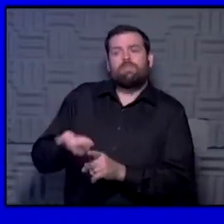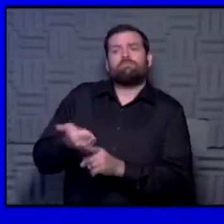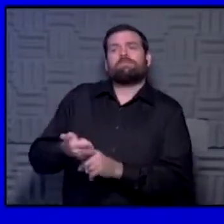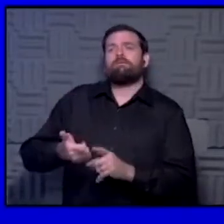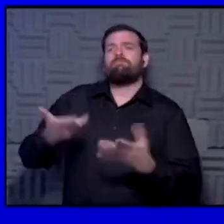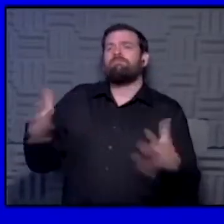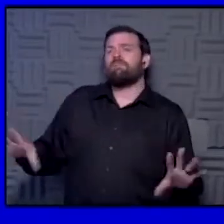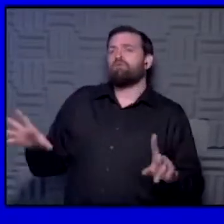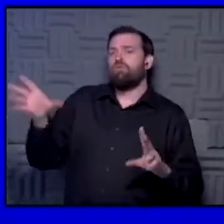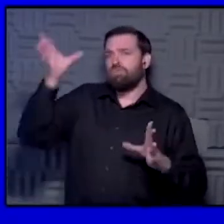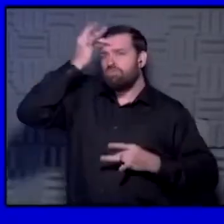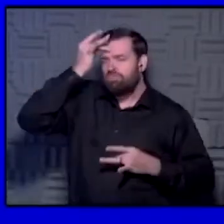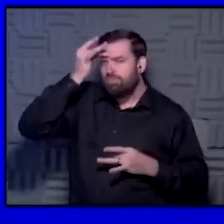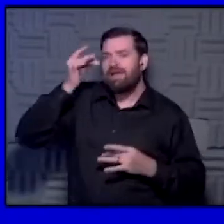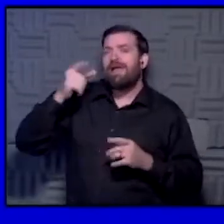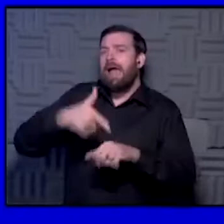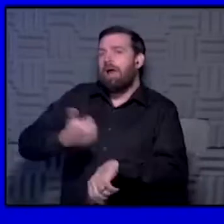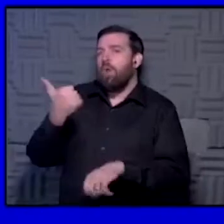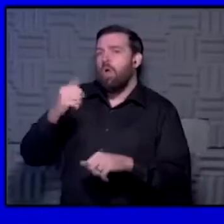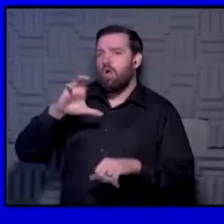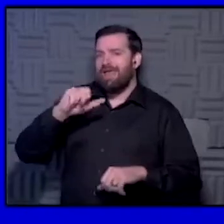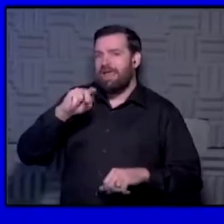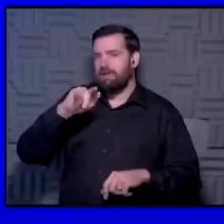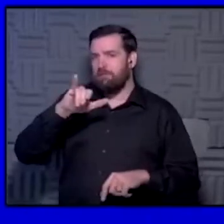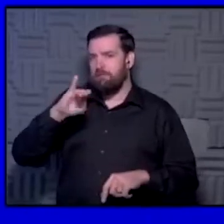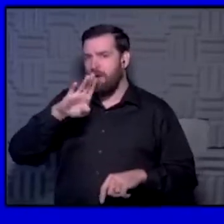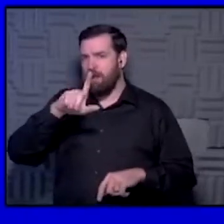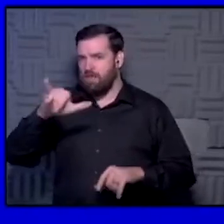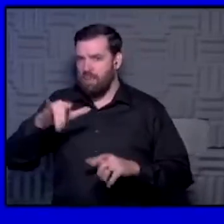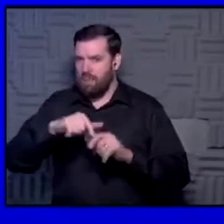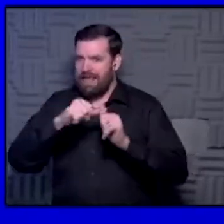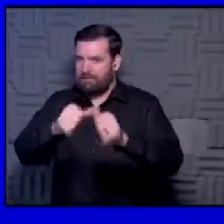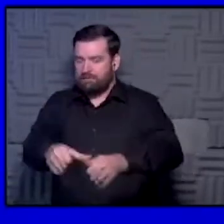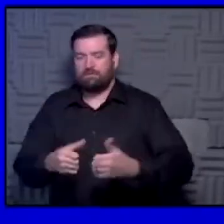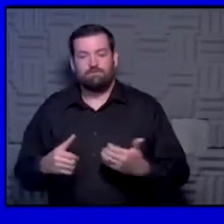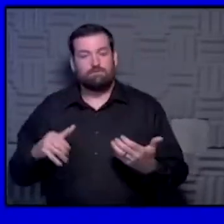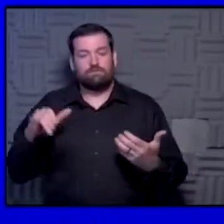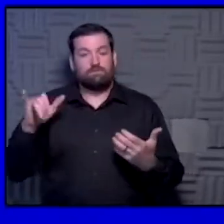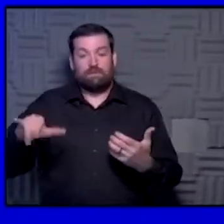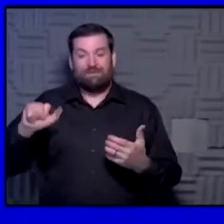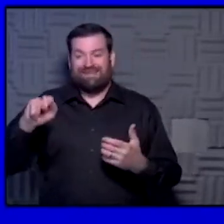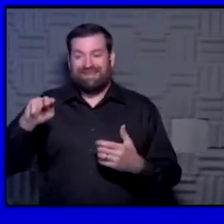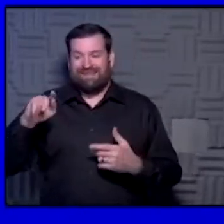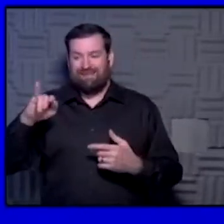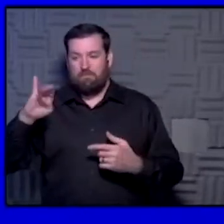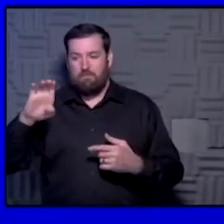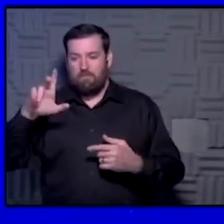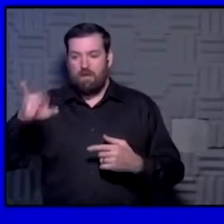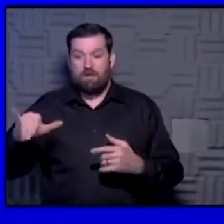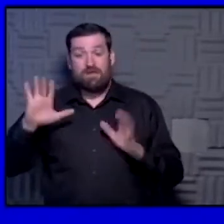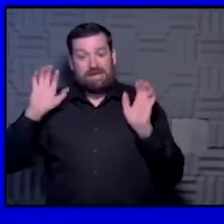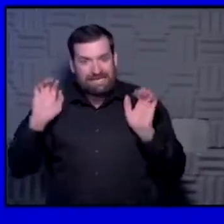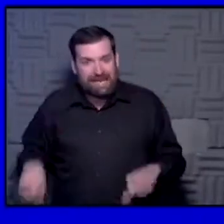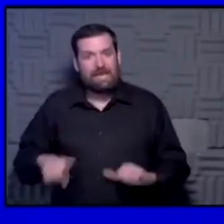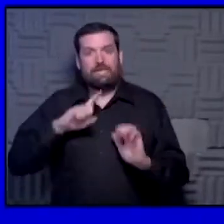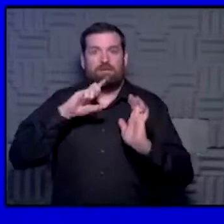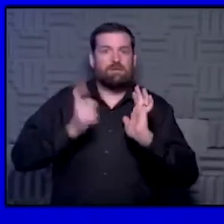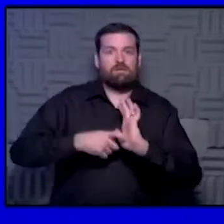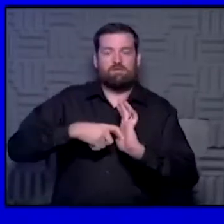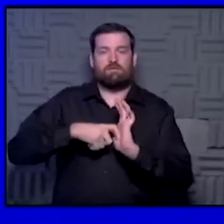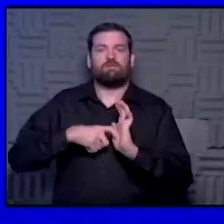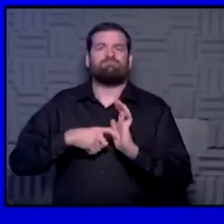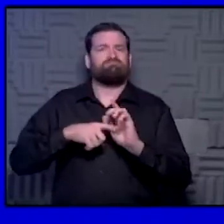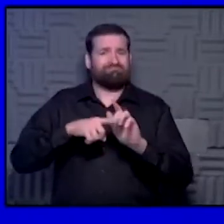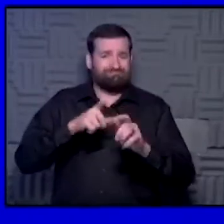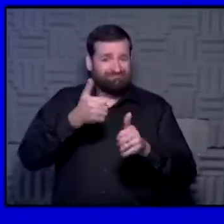question. What we are finding out is that the durability, meaning how long does this antibody last in detectable levels, it's different